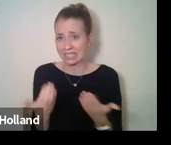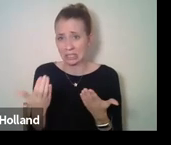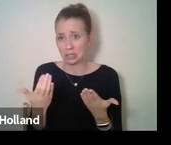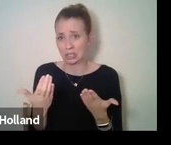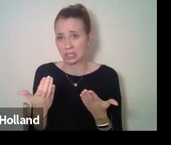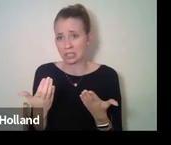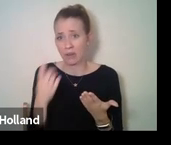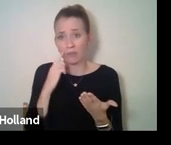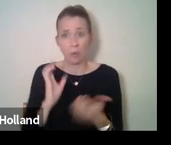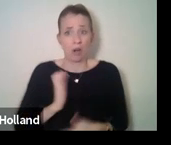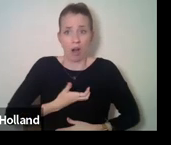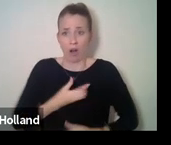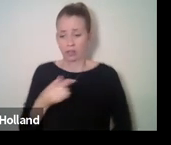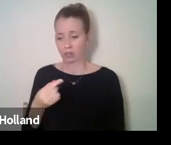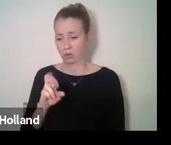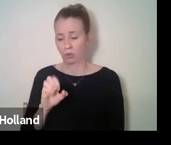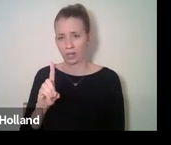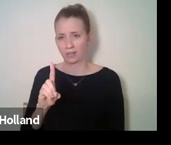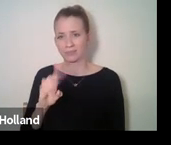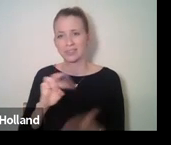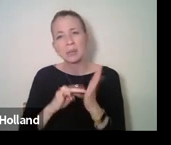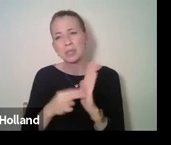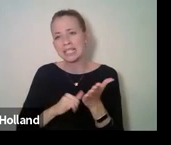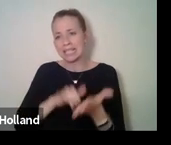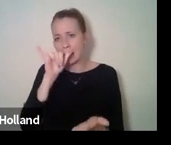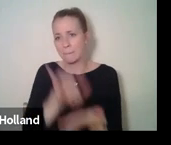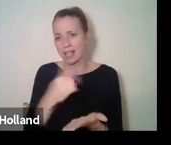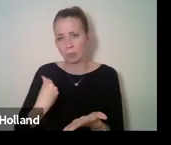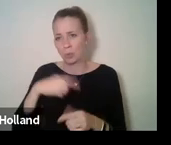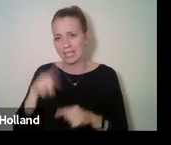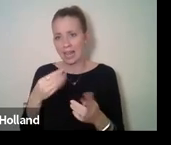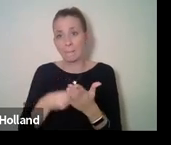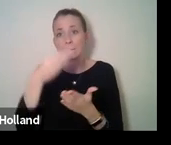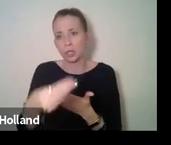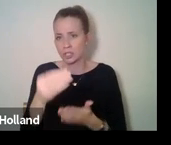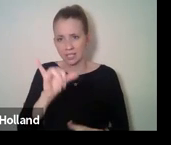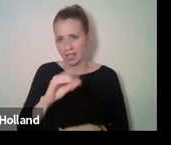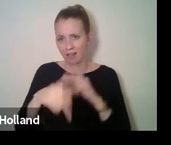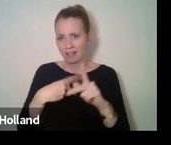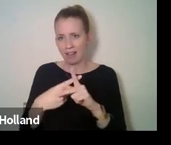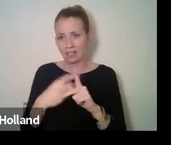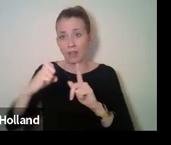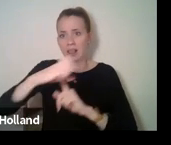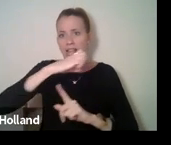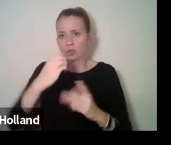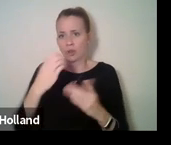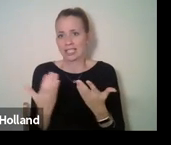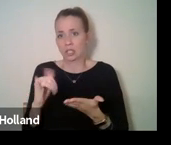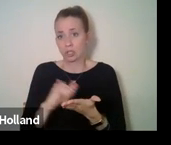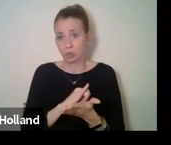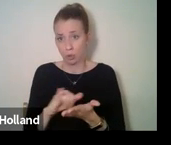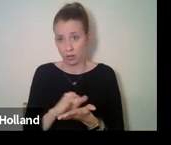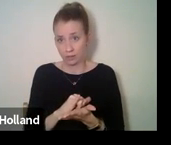grid. So it would be impossible to purchase any electrons from those types of power plants here in New York. What